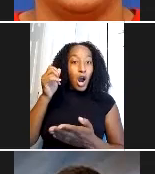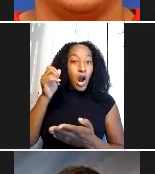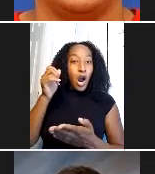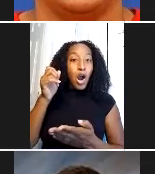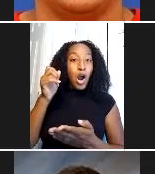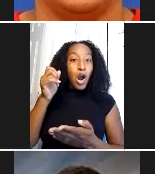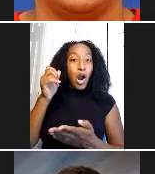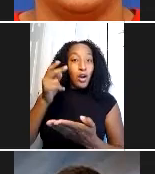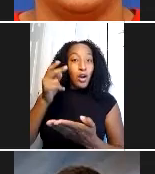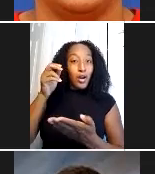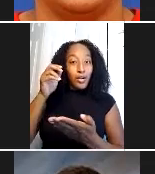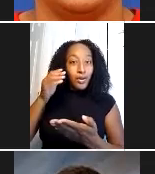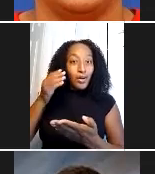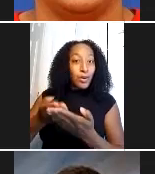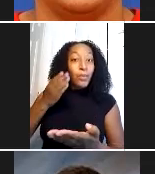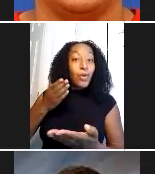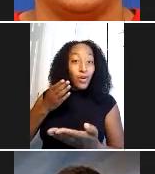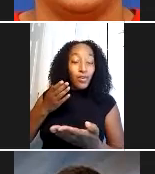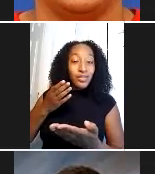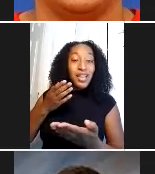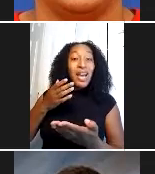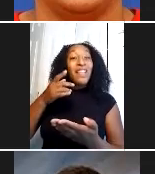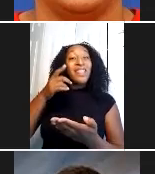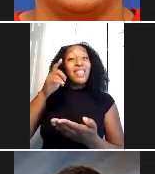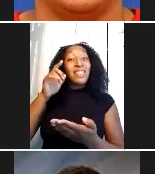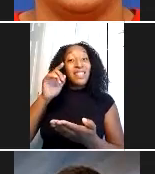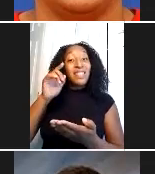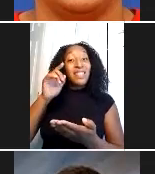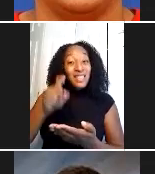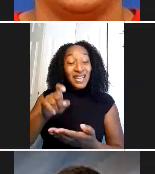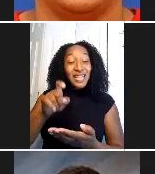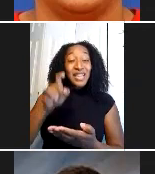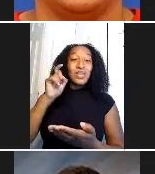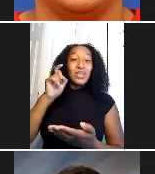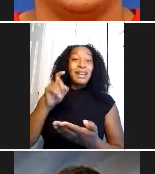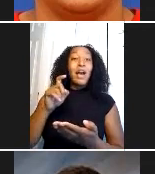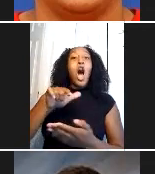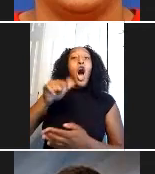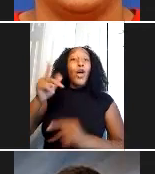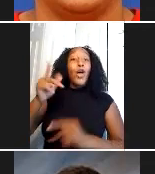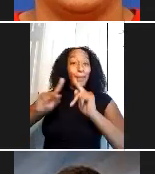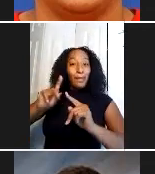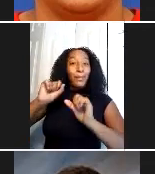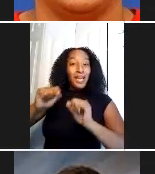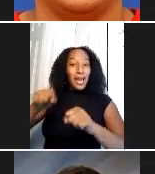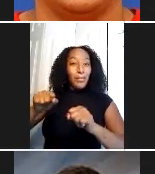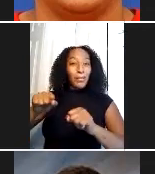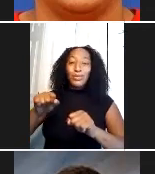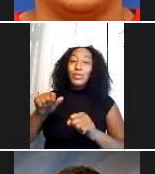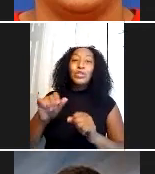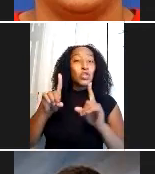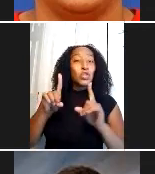to reproduce that experiment and also confirm the hypothesis. I tell folk, we aren't going to rewrite the